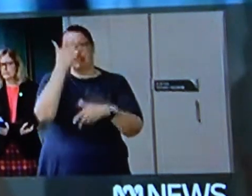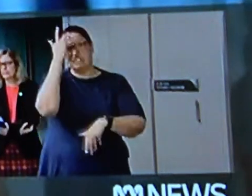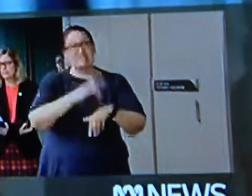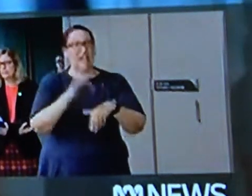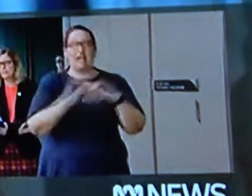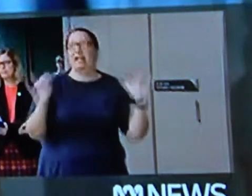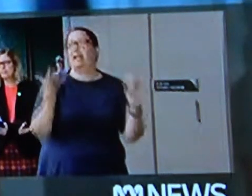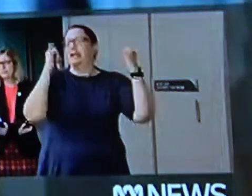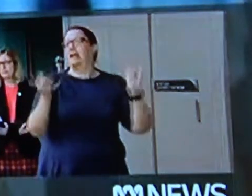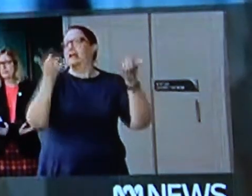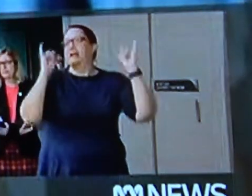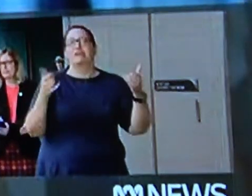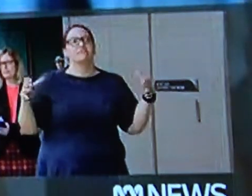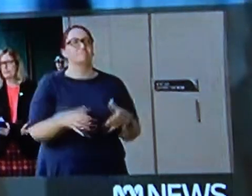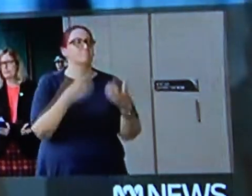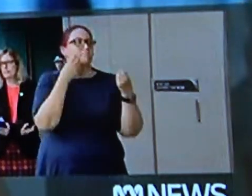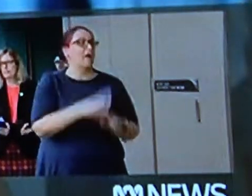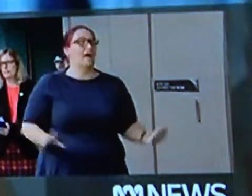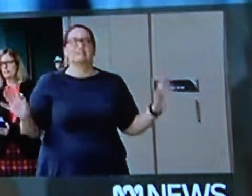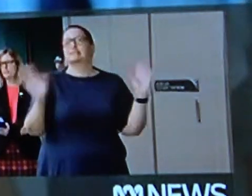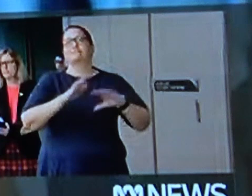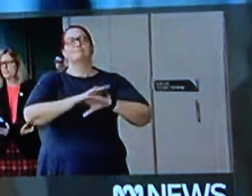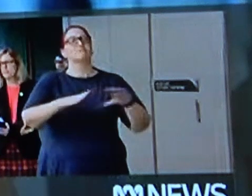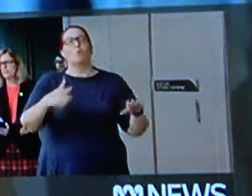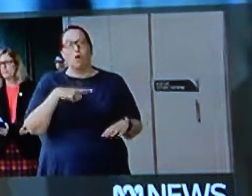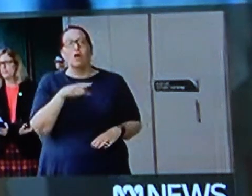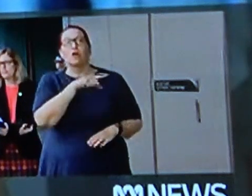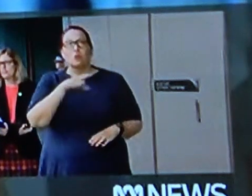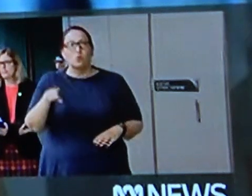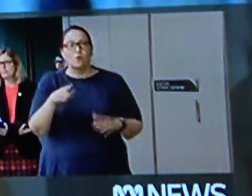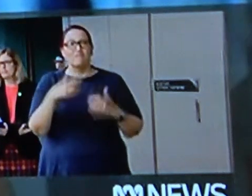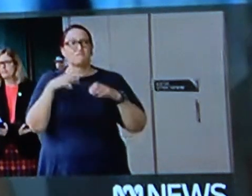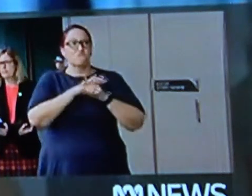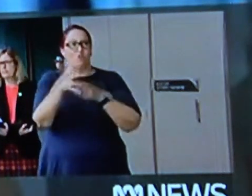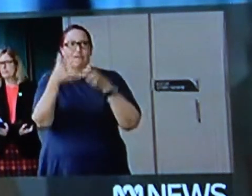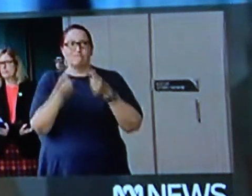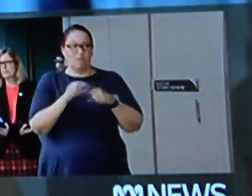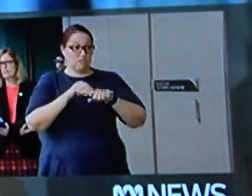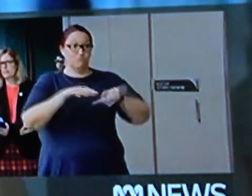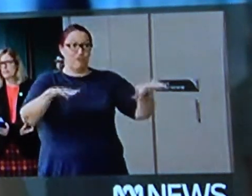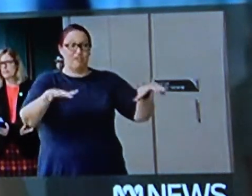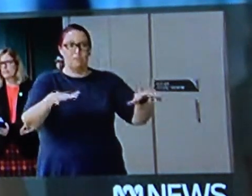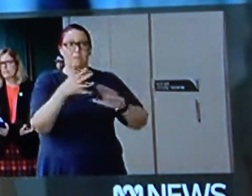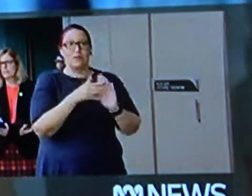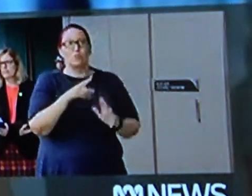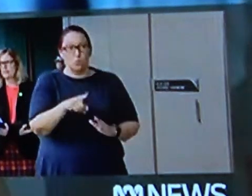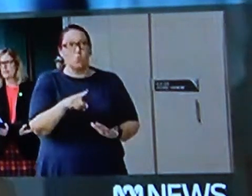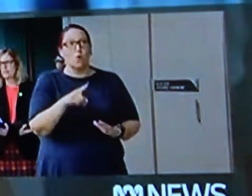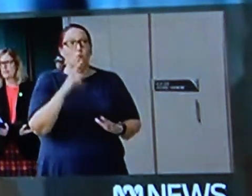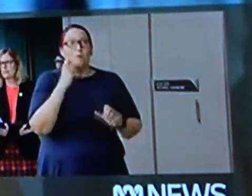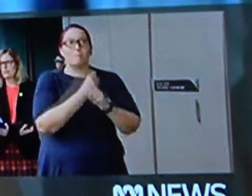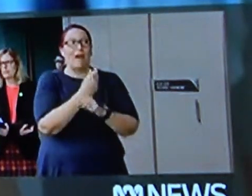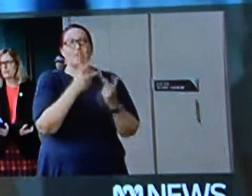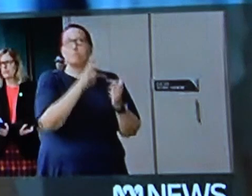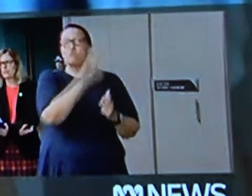socialise as you used to. That's not allowed anymore. All of us have to adjust. All of us have to play our part. And hopefully all of us will look back on this period